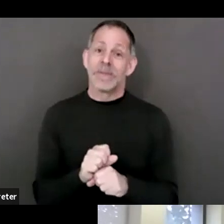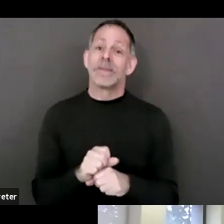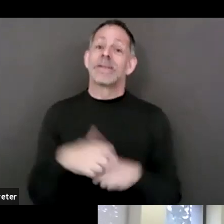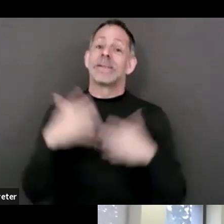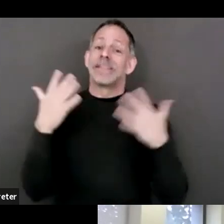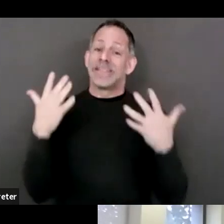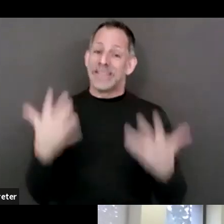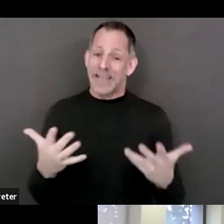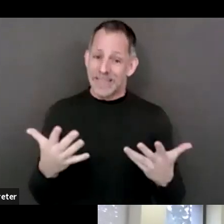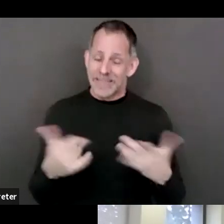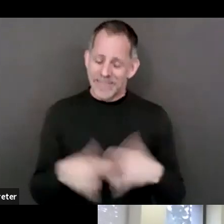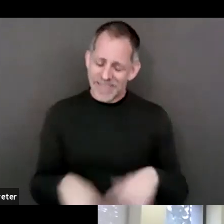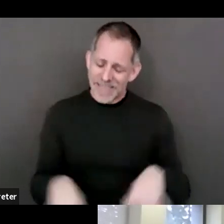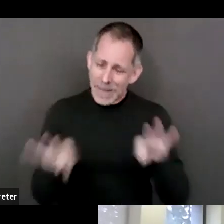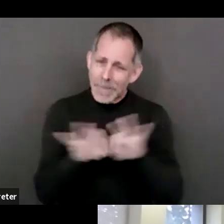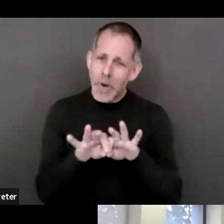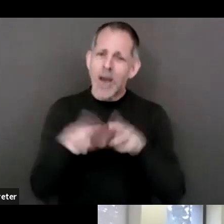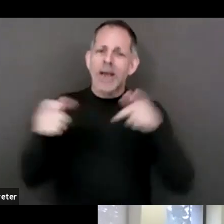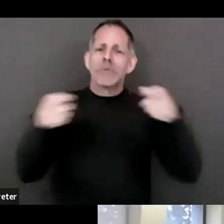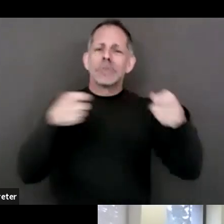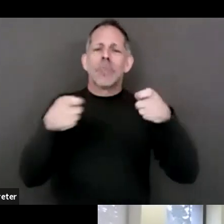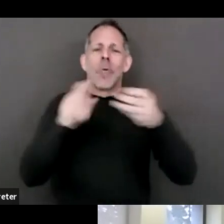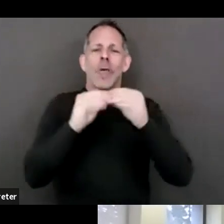Great. Well, thank you all.